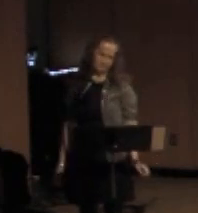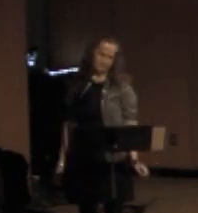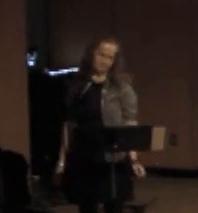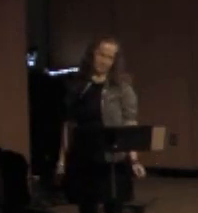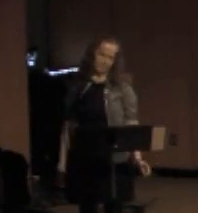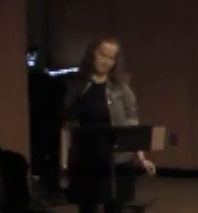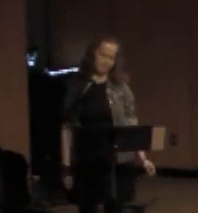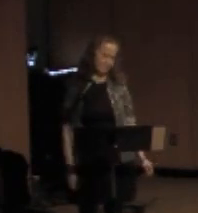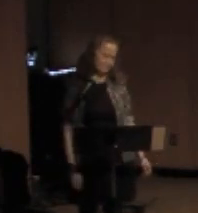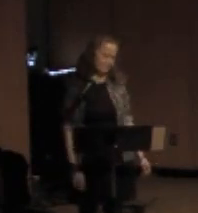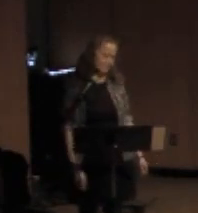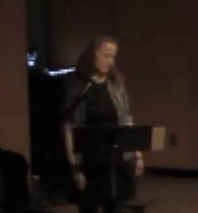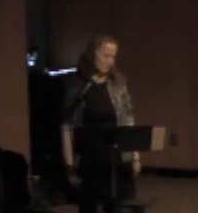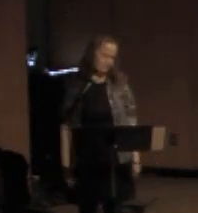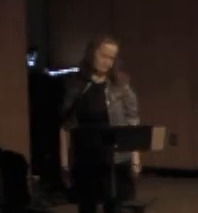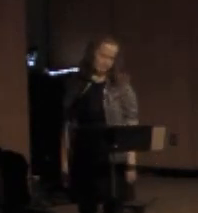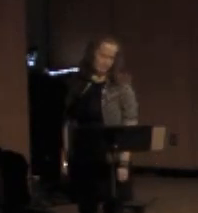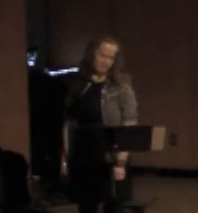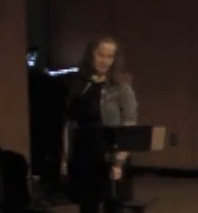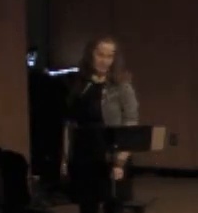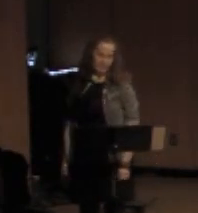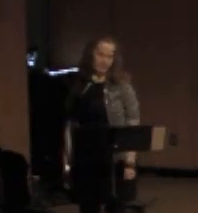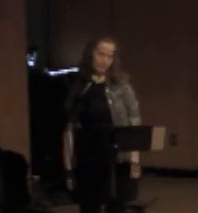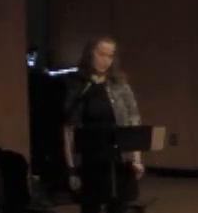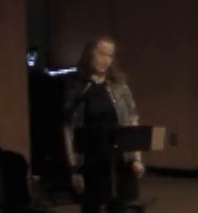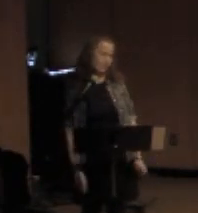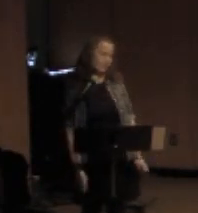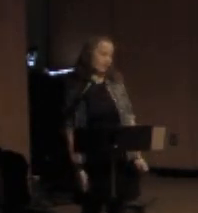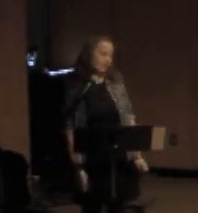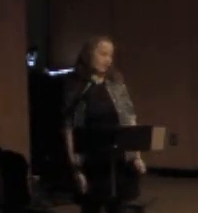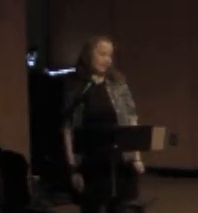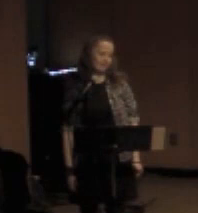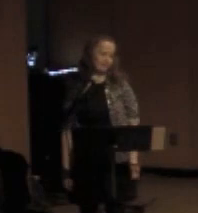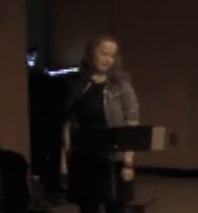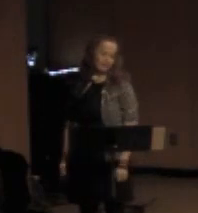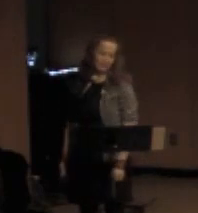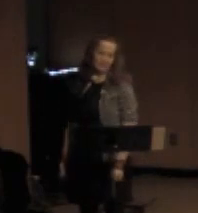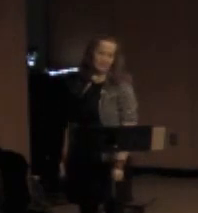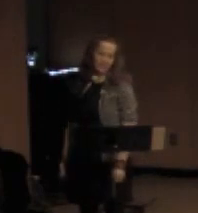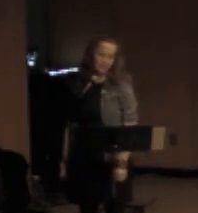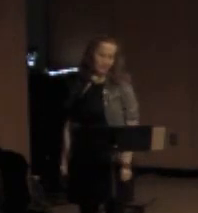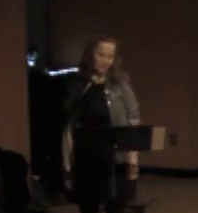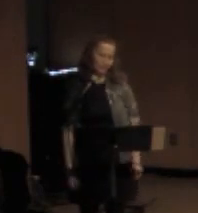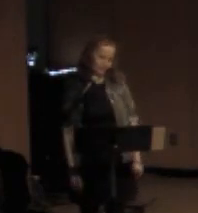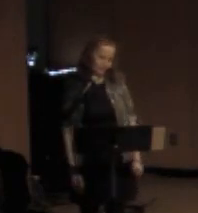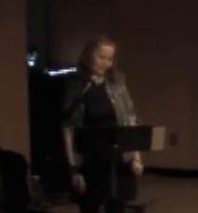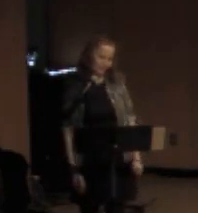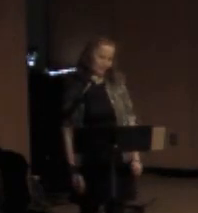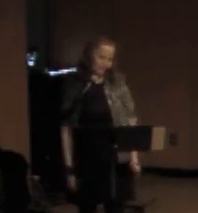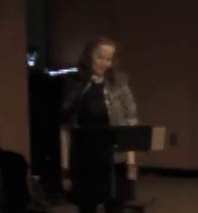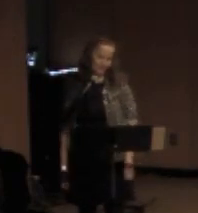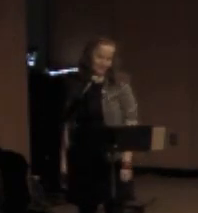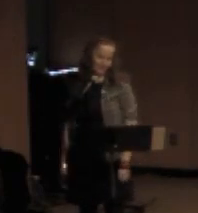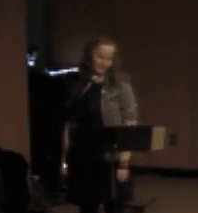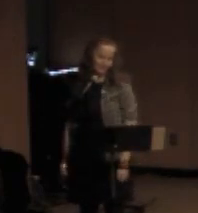sofa how long until MAA gets here she should be here any minute she's coming